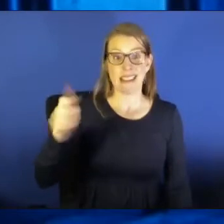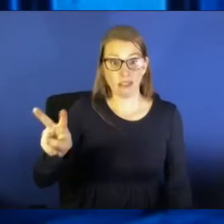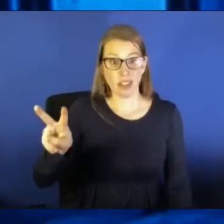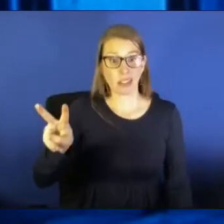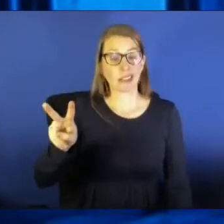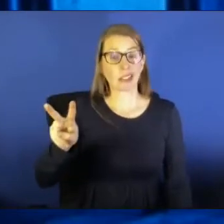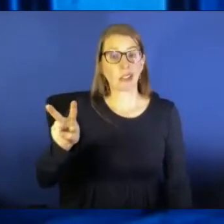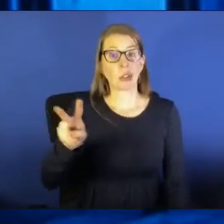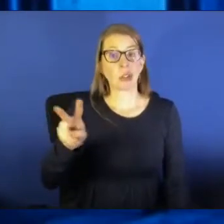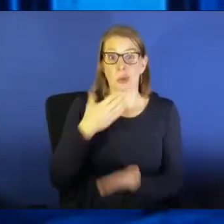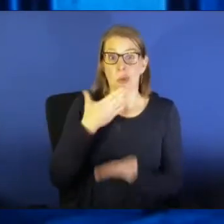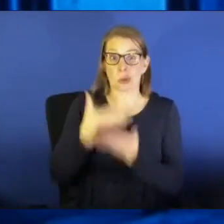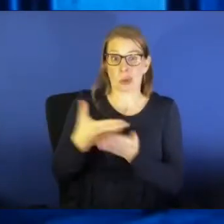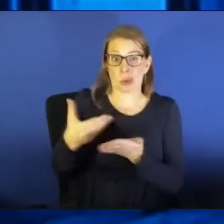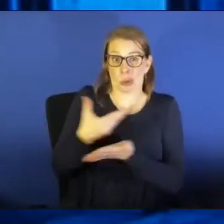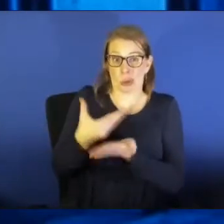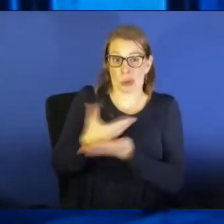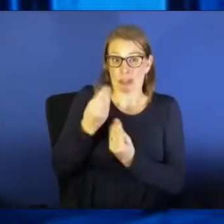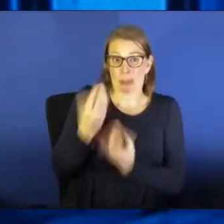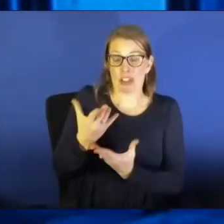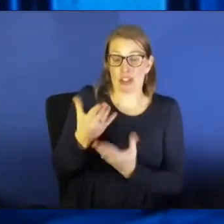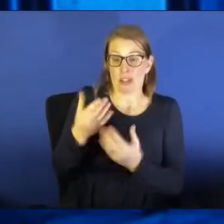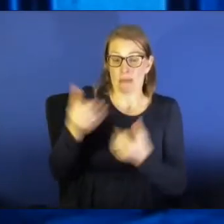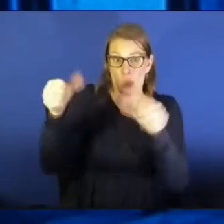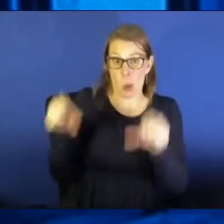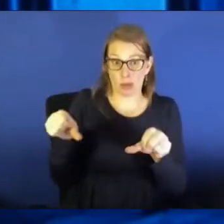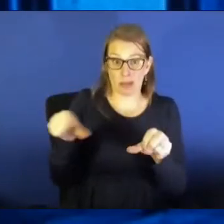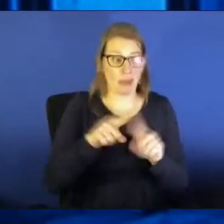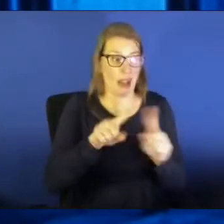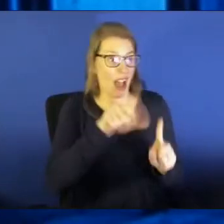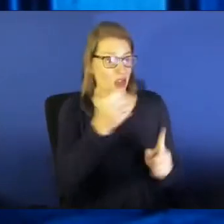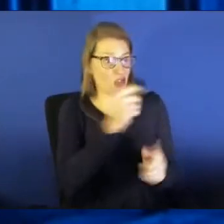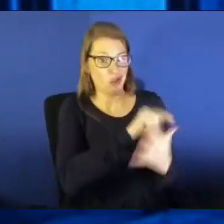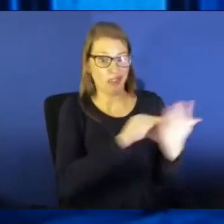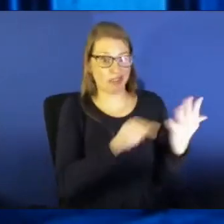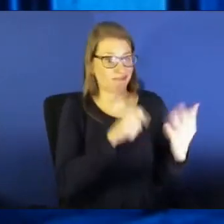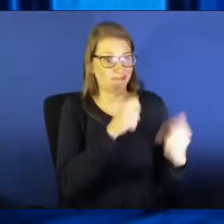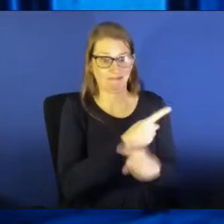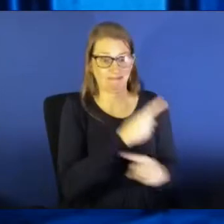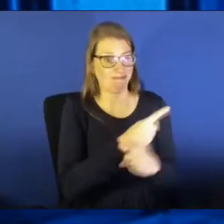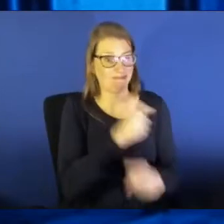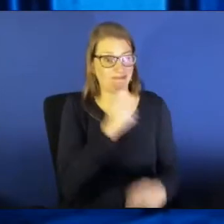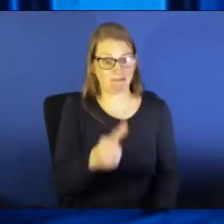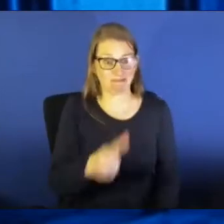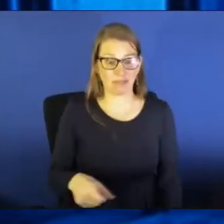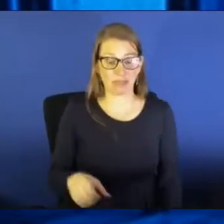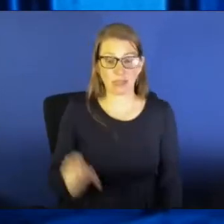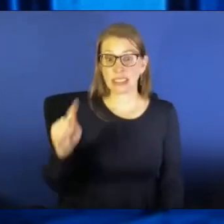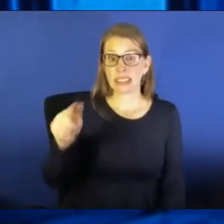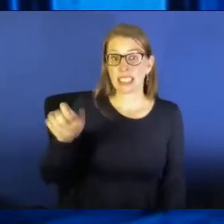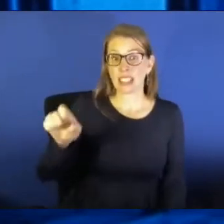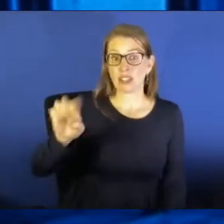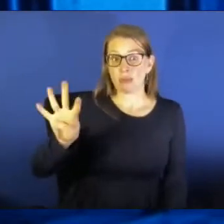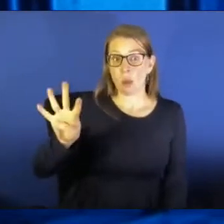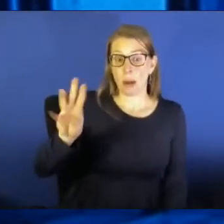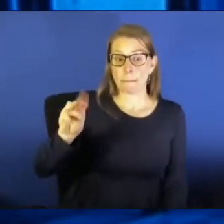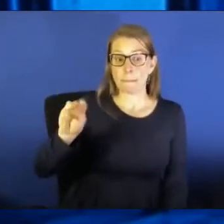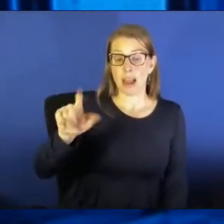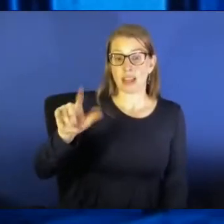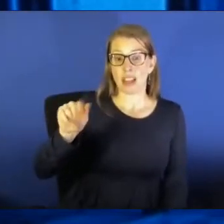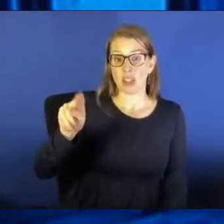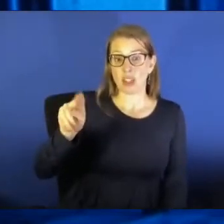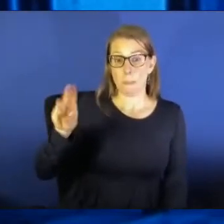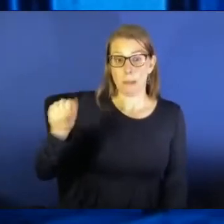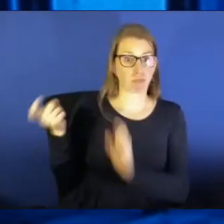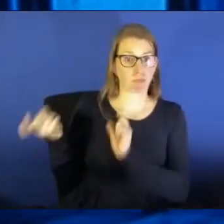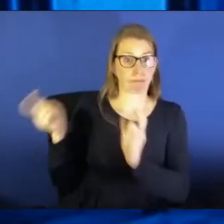may not be as accurate. Having stage 4 melanoma isn't what it used to be, and we really encourage